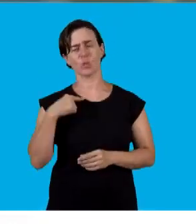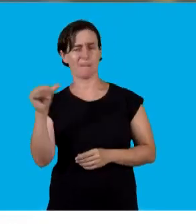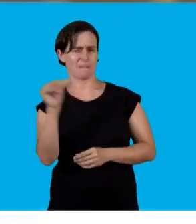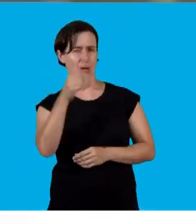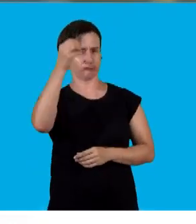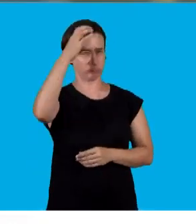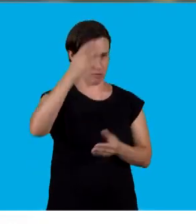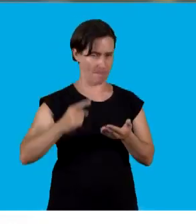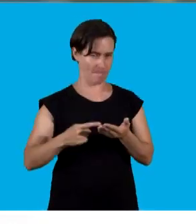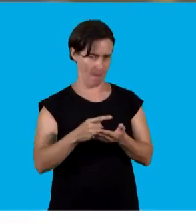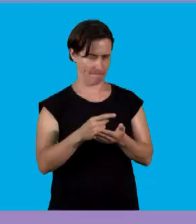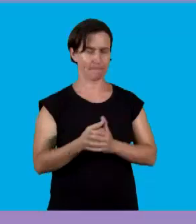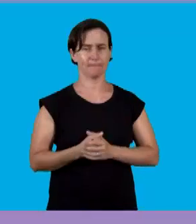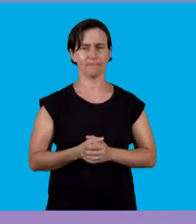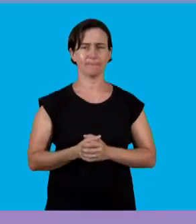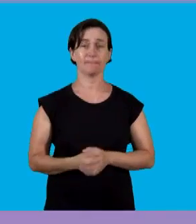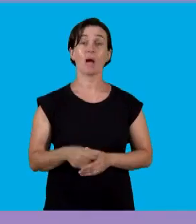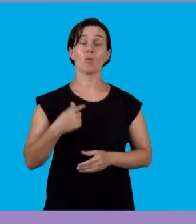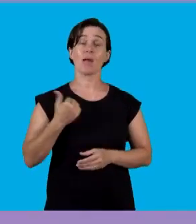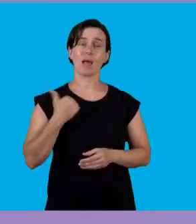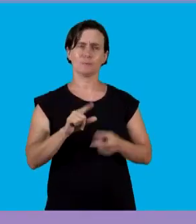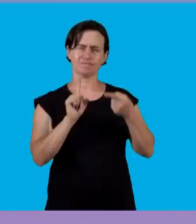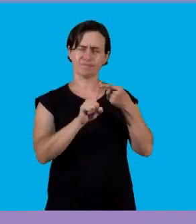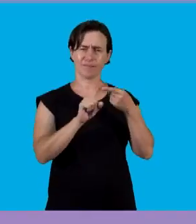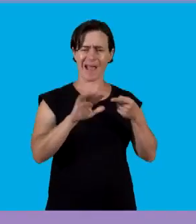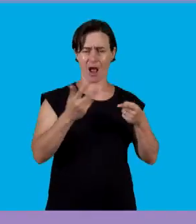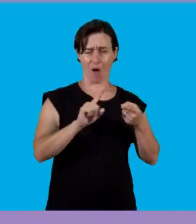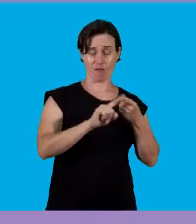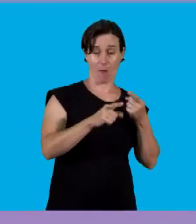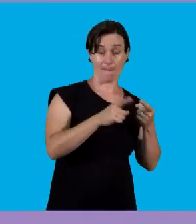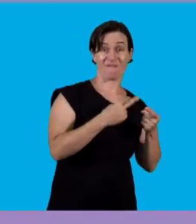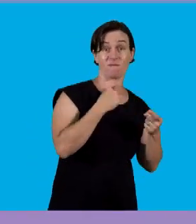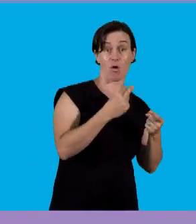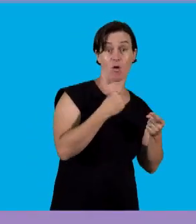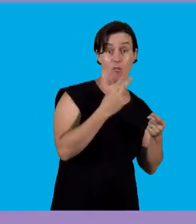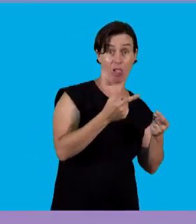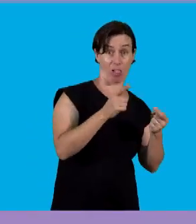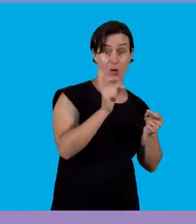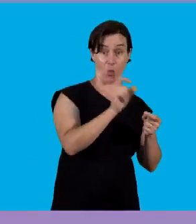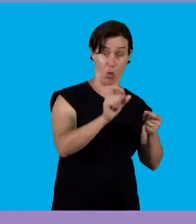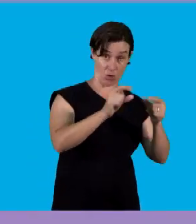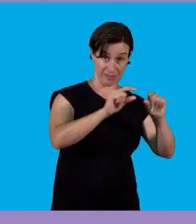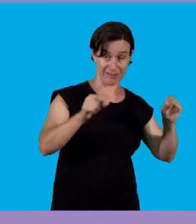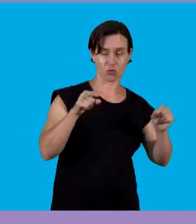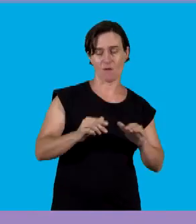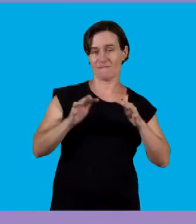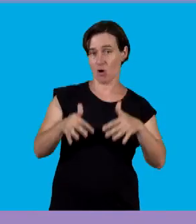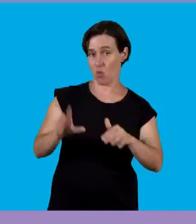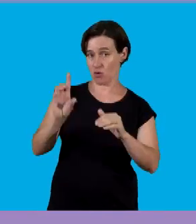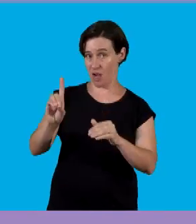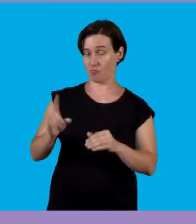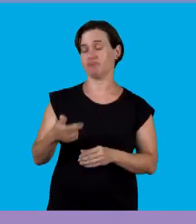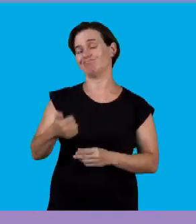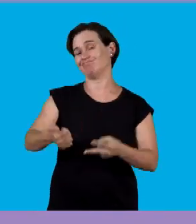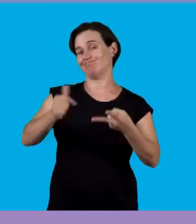map, remember we were showing how to move from a verbal representation to a flow diagram.